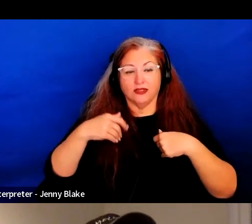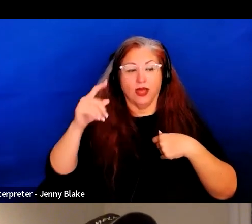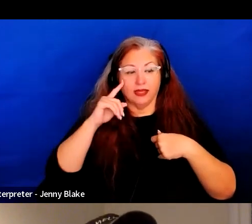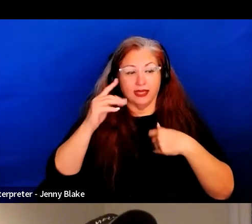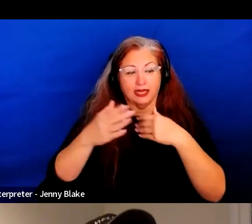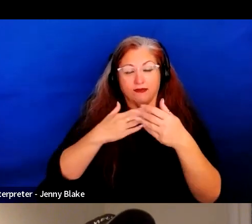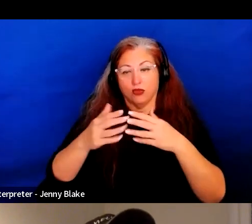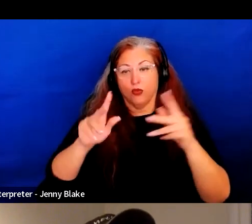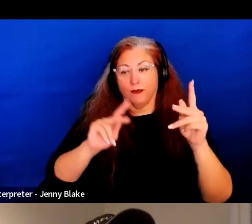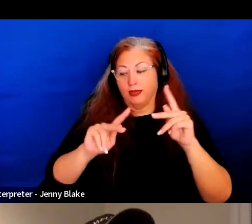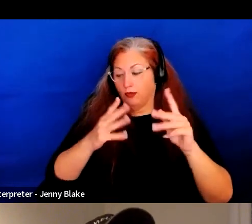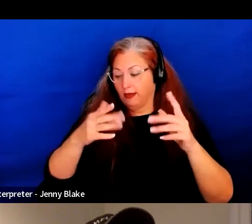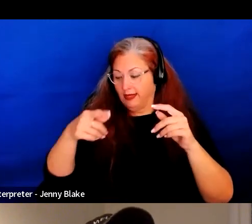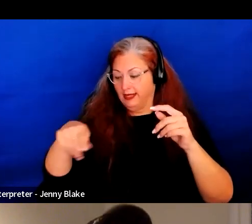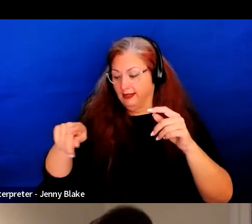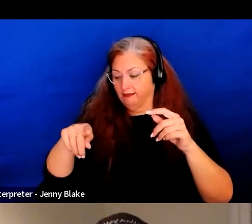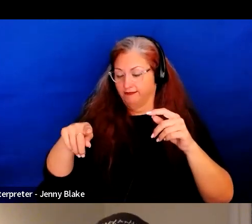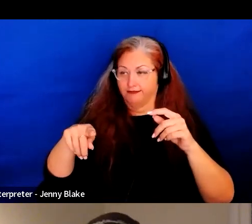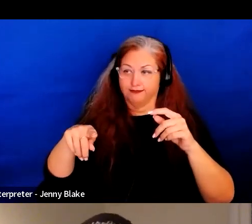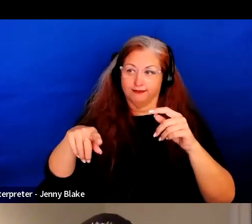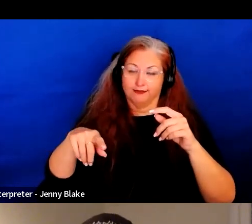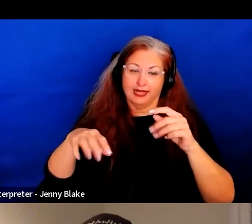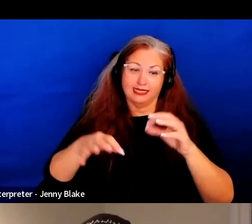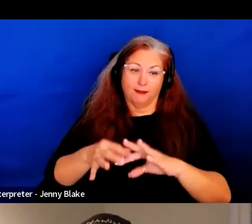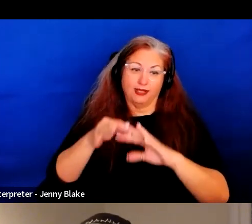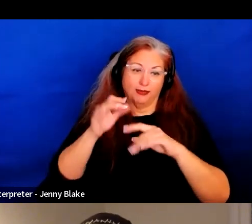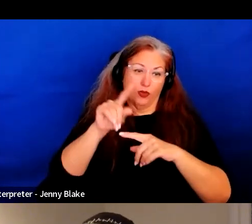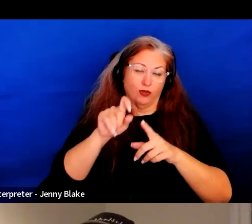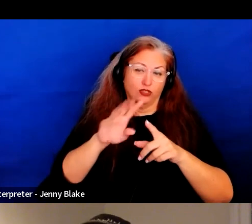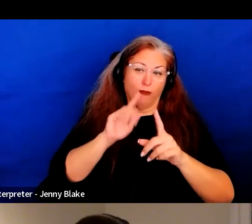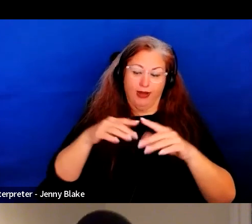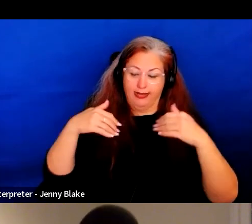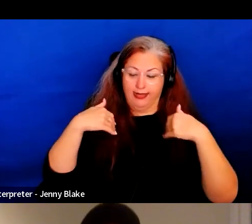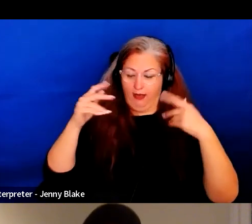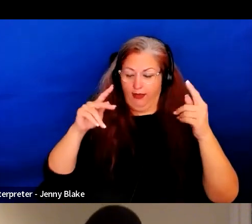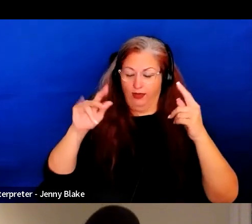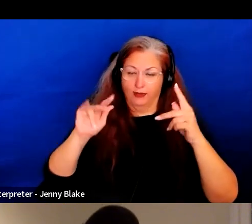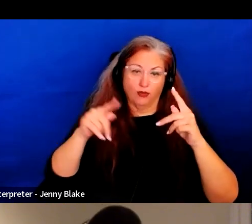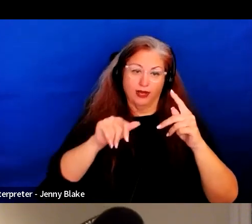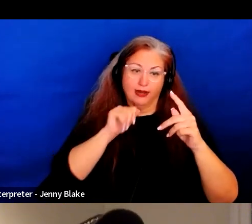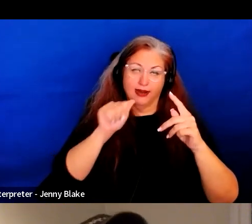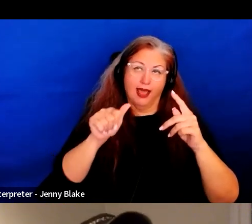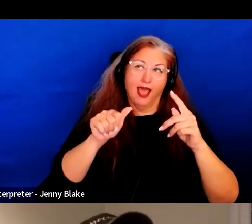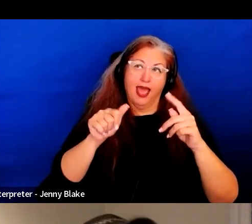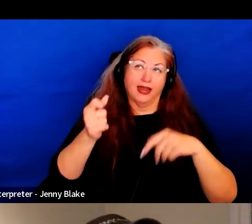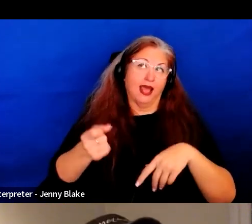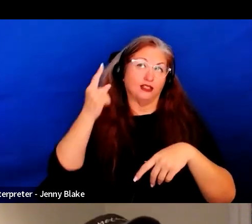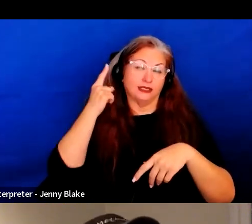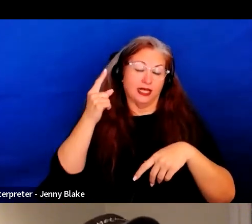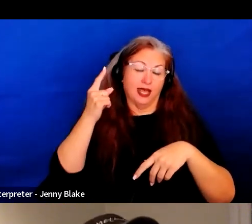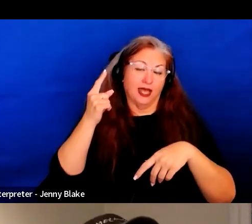though people might not at the moment, especially because one of the questions is about young people, like people might not necessarily understand